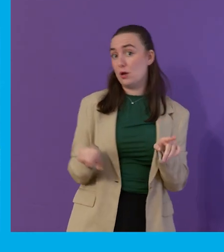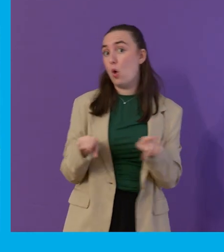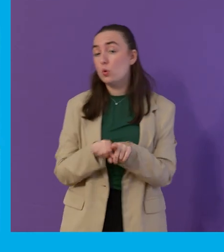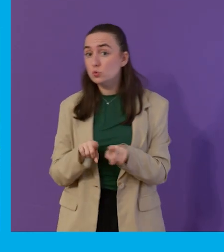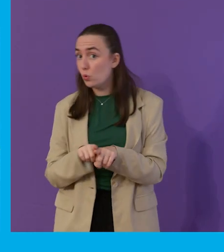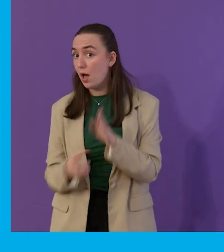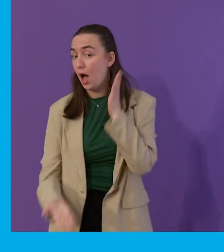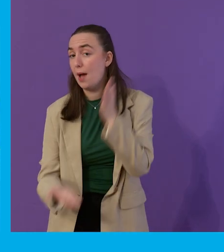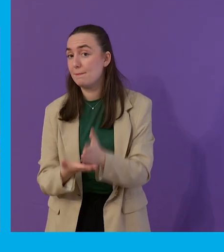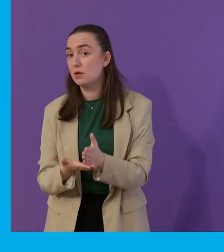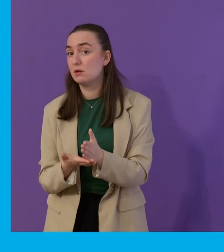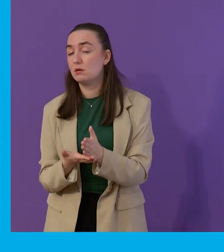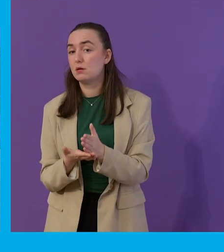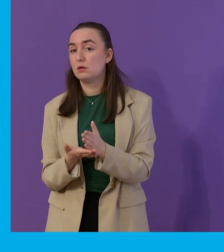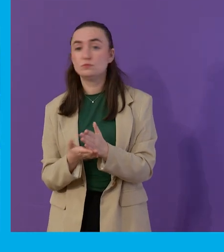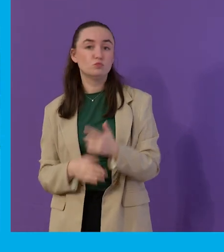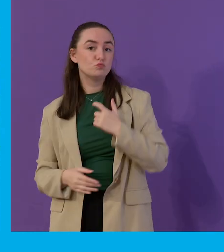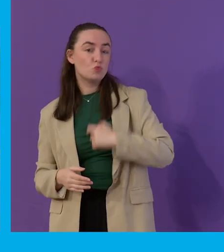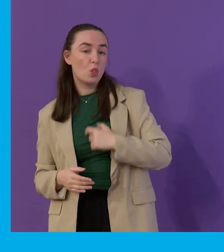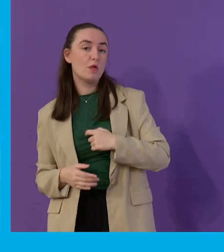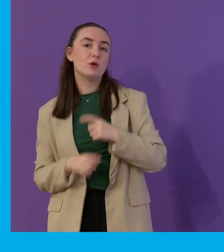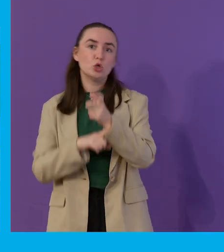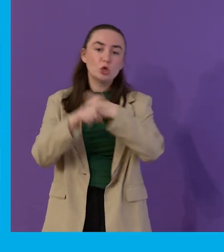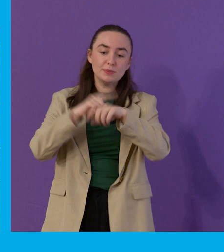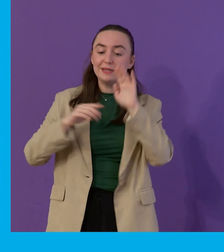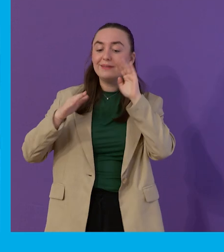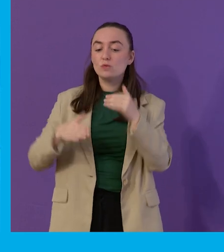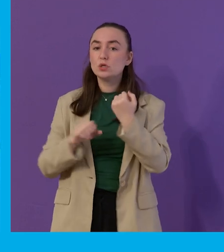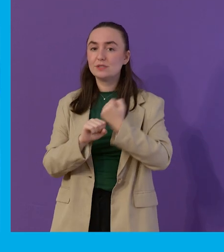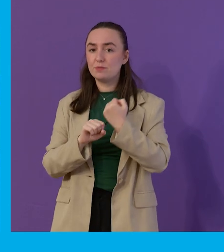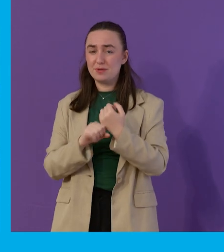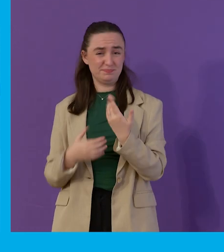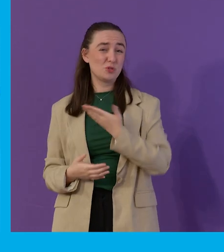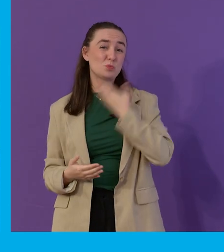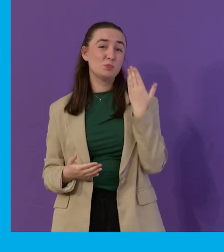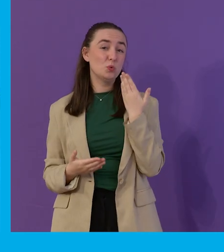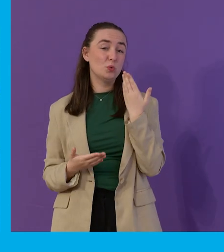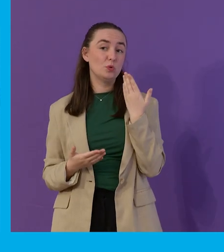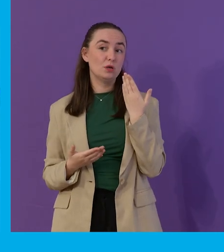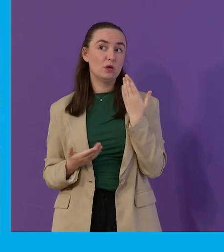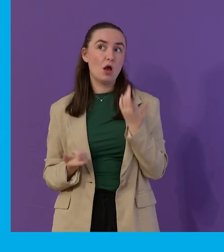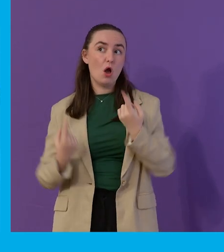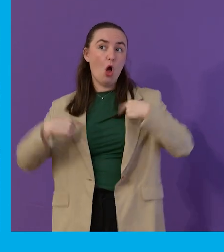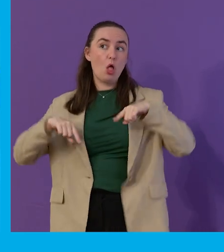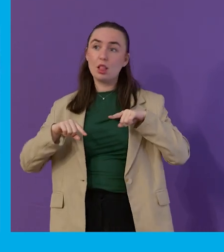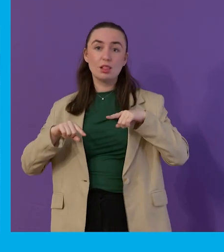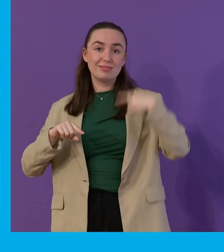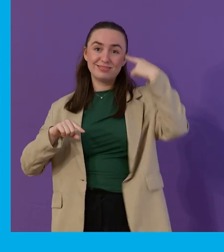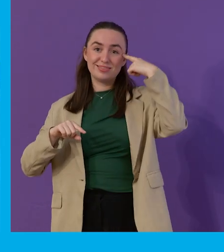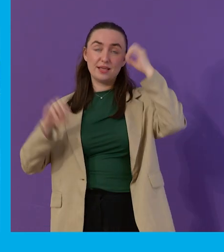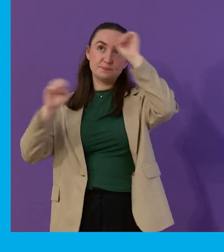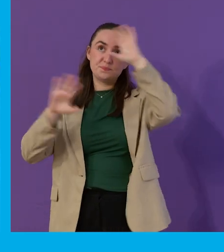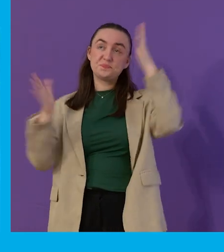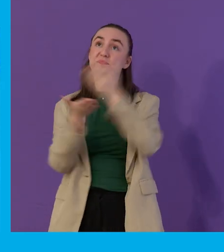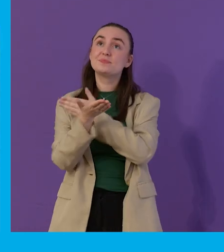on, of what you might call hyper-local government or community-focused government. We don't really have a collective sense of that at the moment in Scotland. We've never